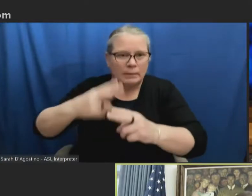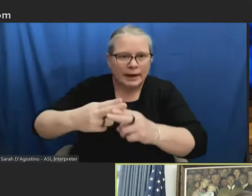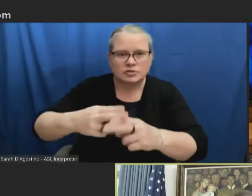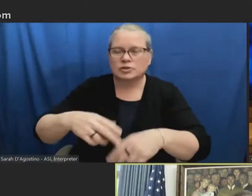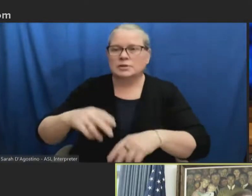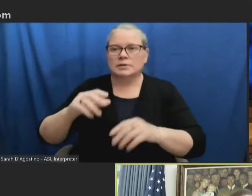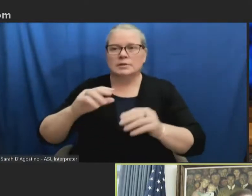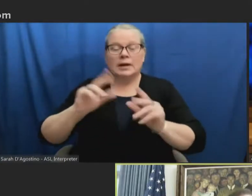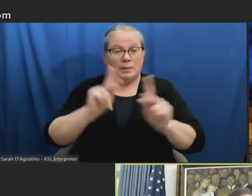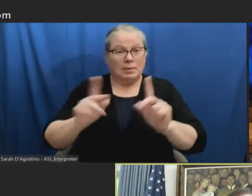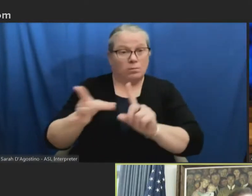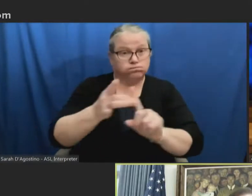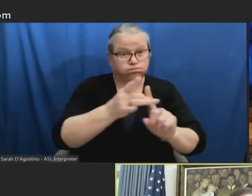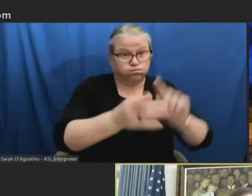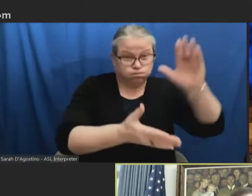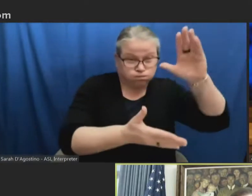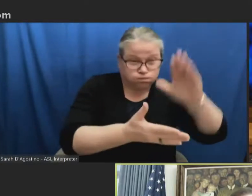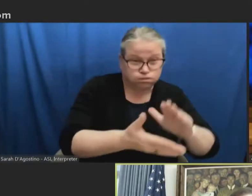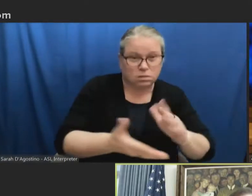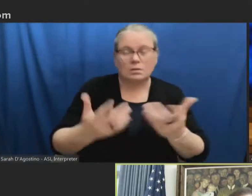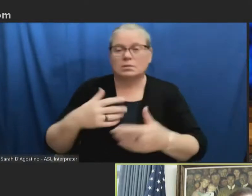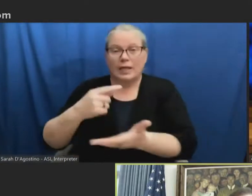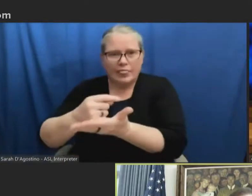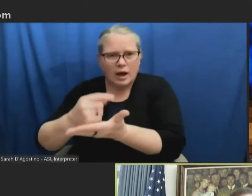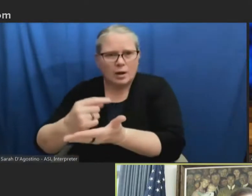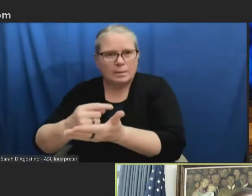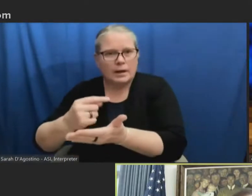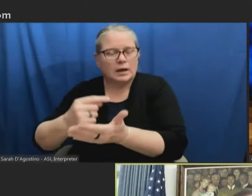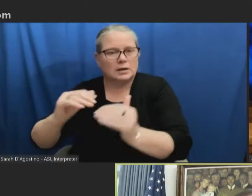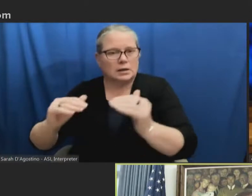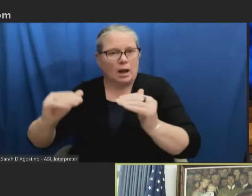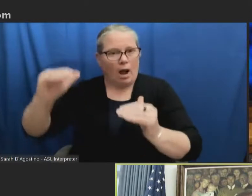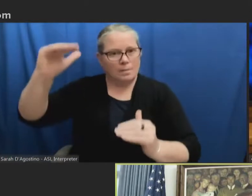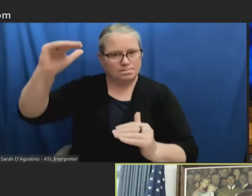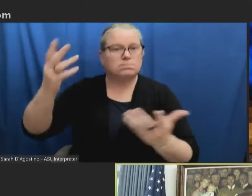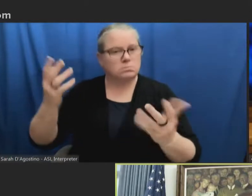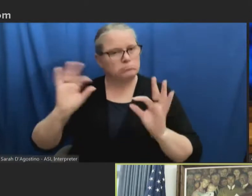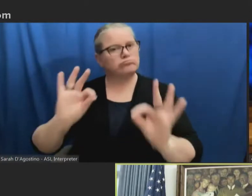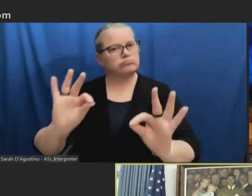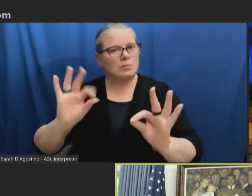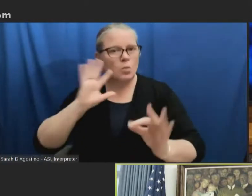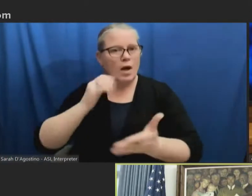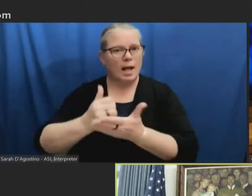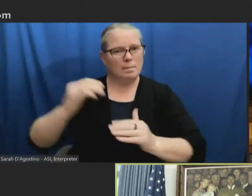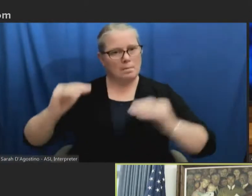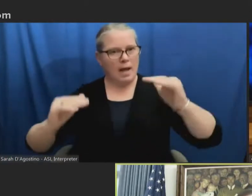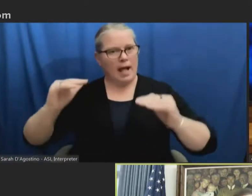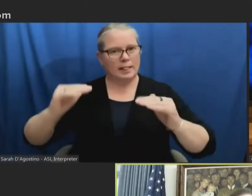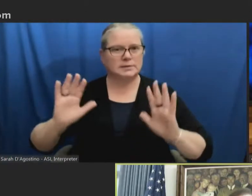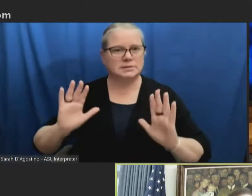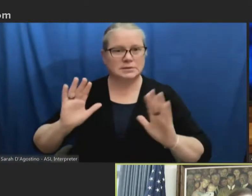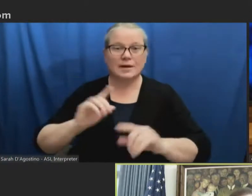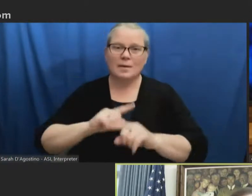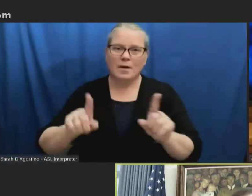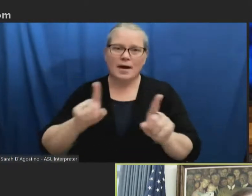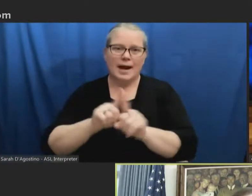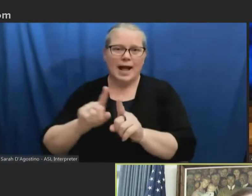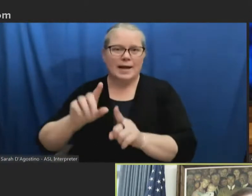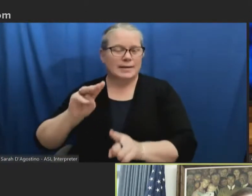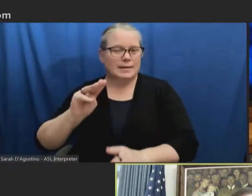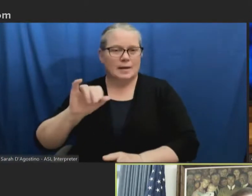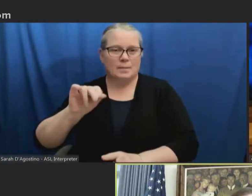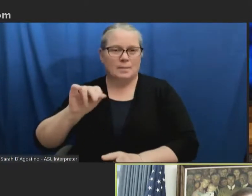reach a balance that helps us manage through this thing. And but as Manisha said, you never know what could happen next. There are a lot